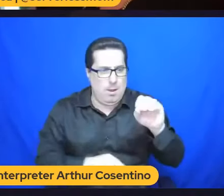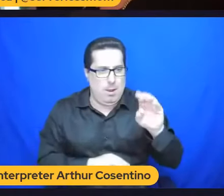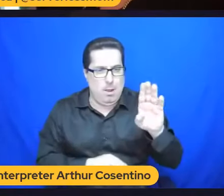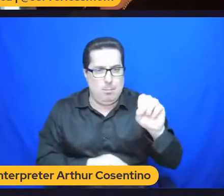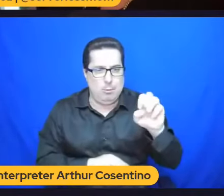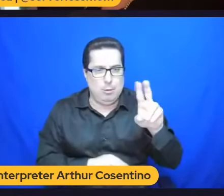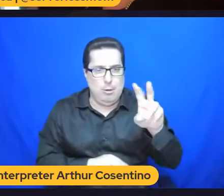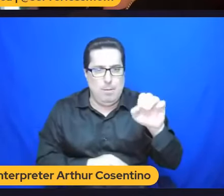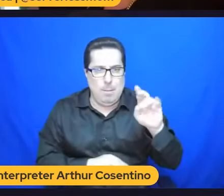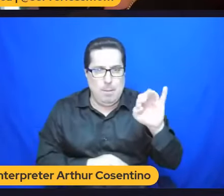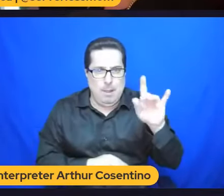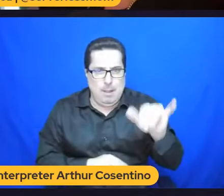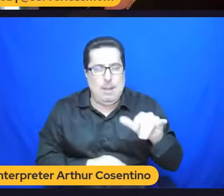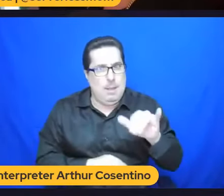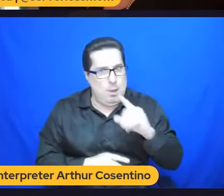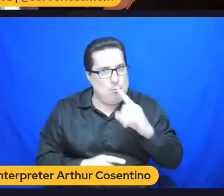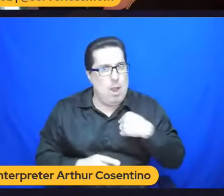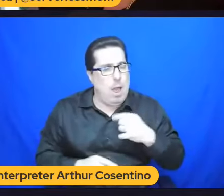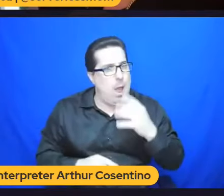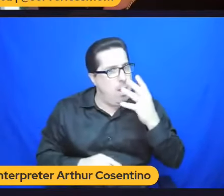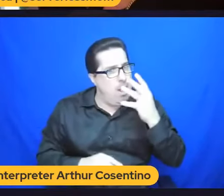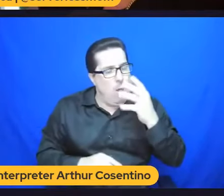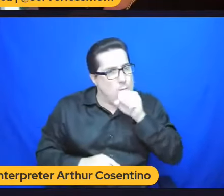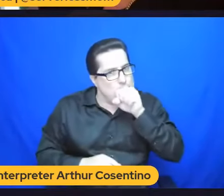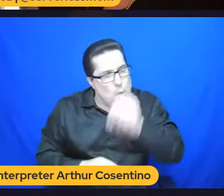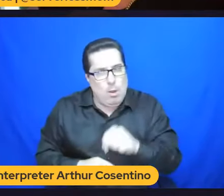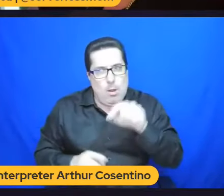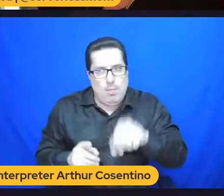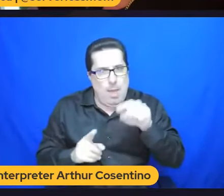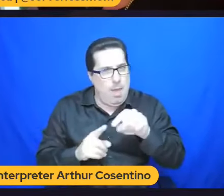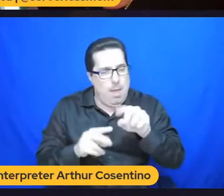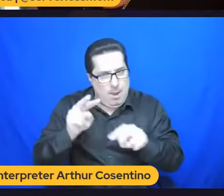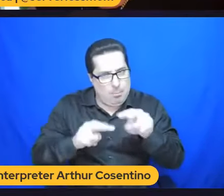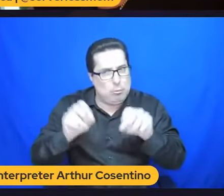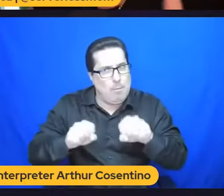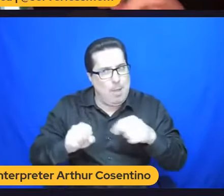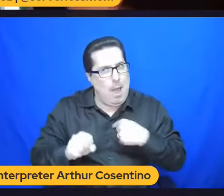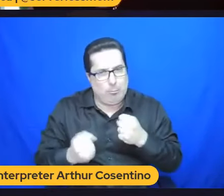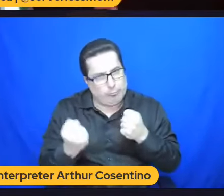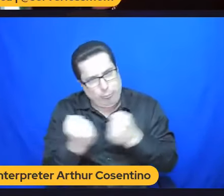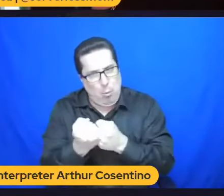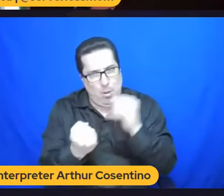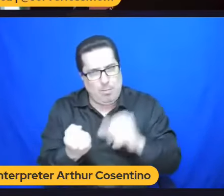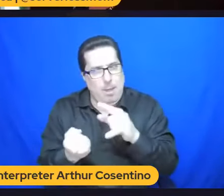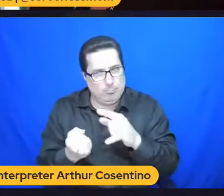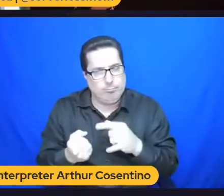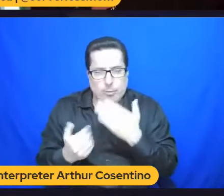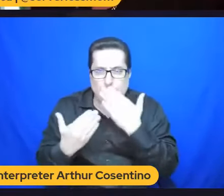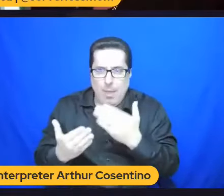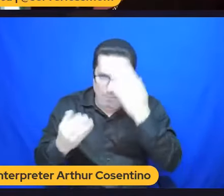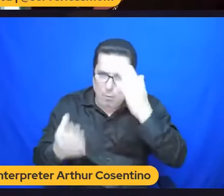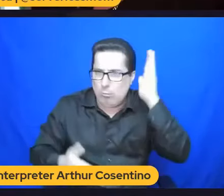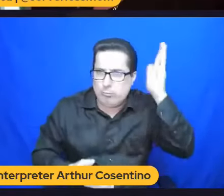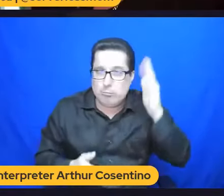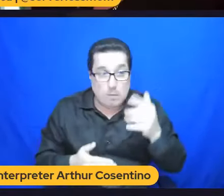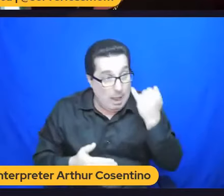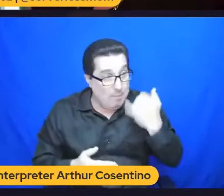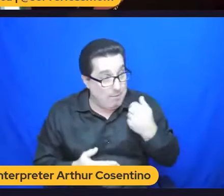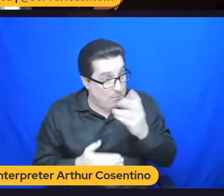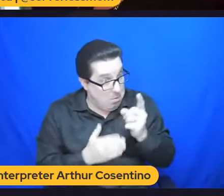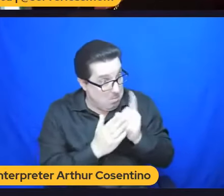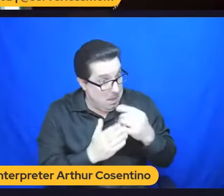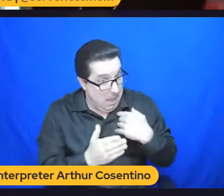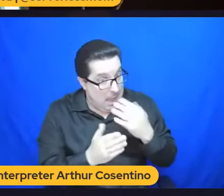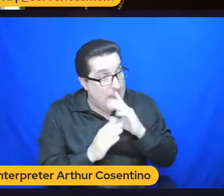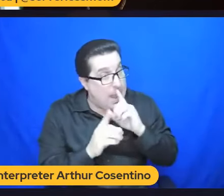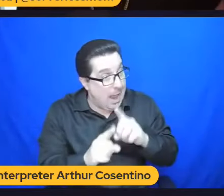not, and I'm passionate about it, and I love that you talked about it. So thank you. So I do. If it's okay, we got a couple minutes. So you mind if I answer the questions that are in